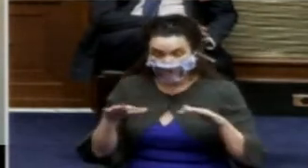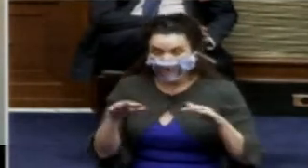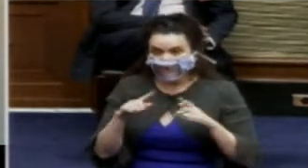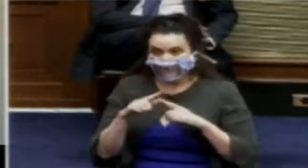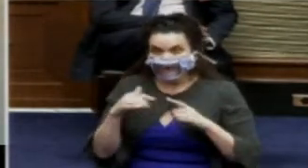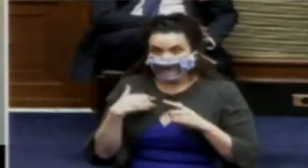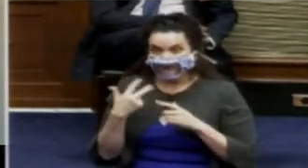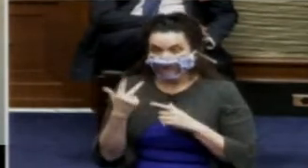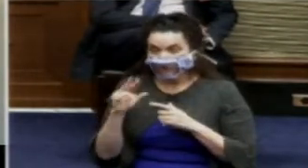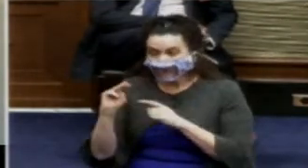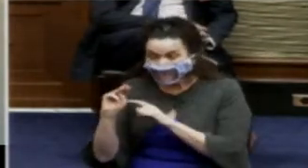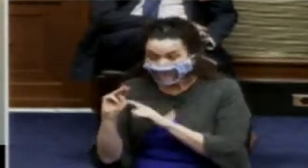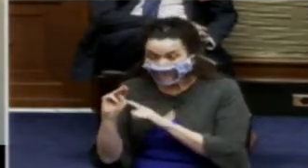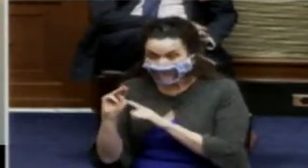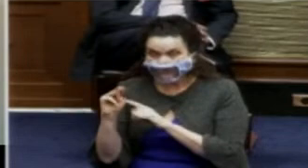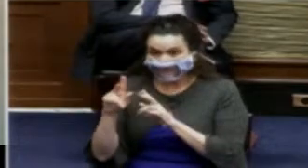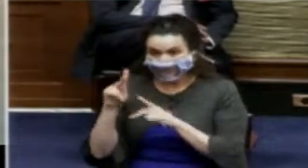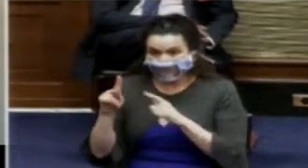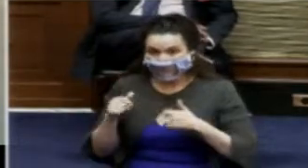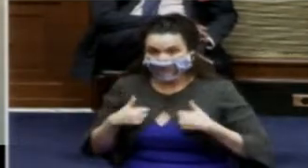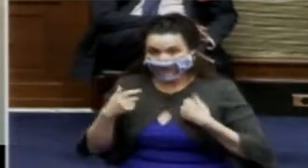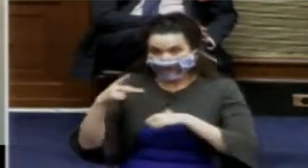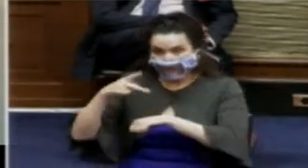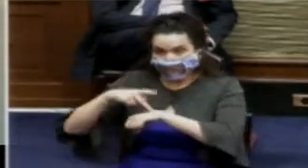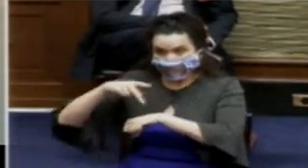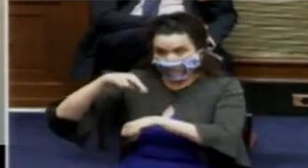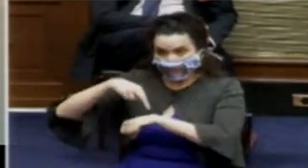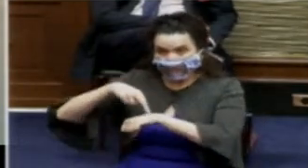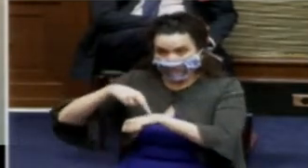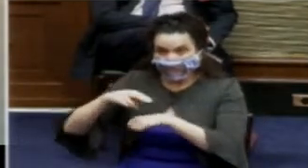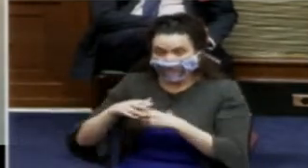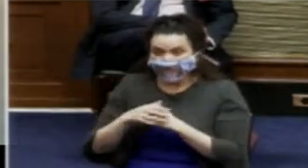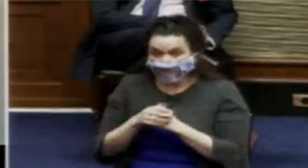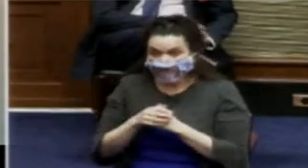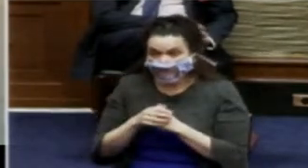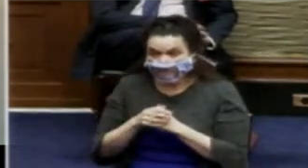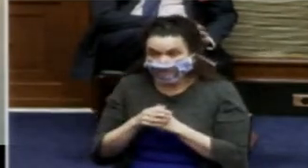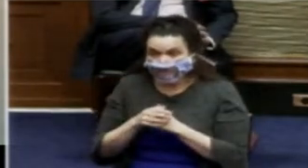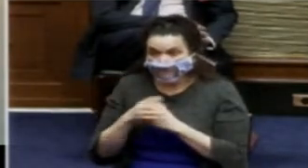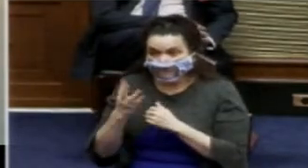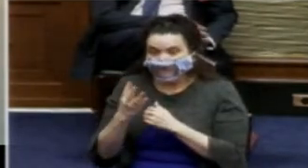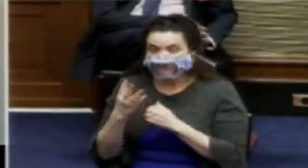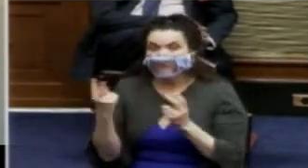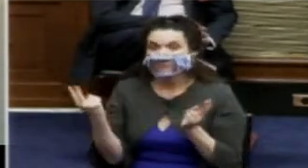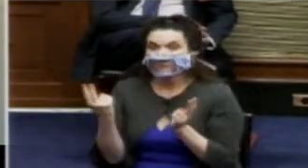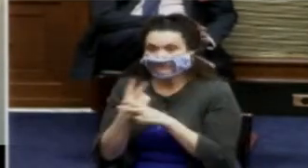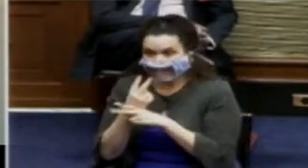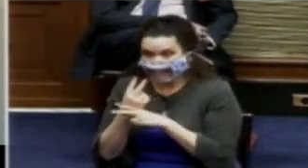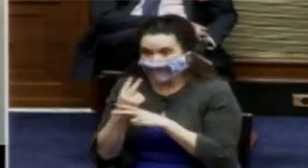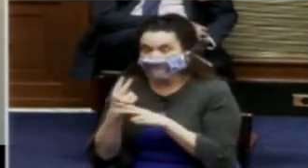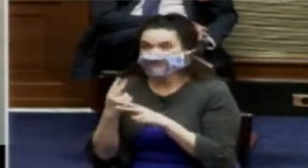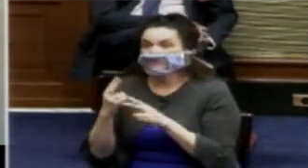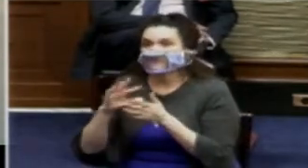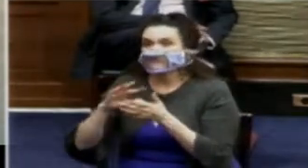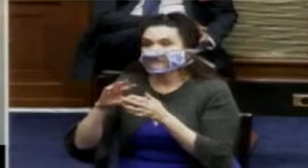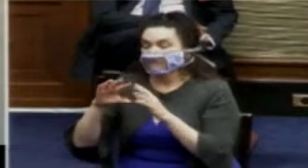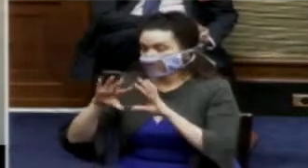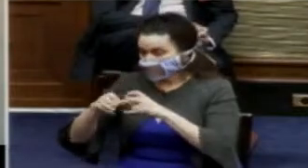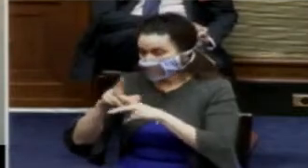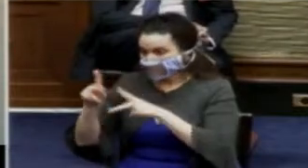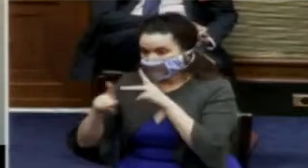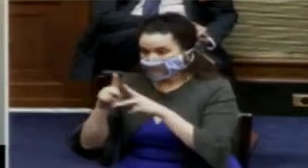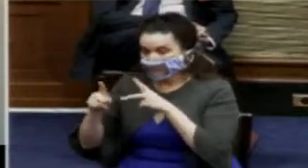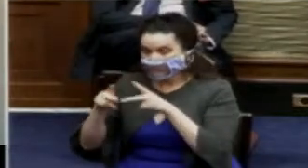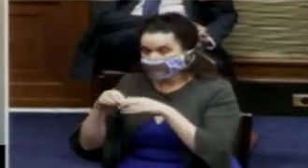3 million residents of Puerto Rico that's 4 times the population of Washington, D.C., and we're not having a hearing on